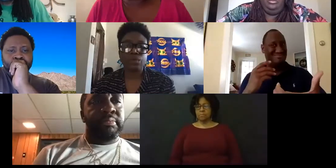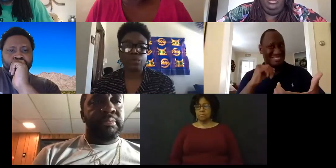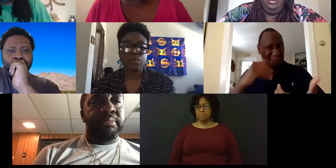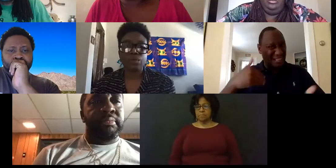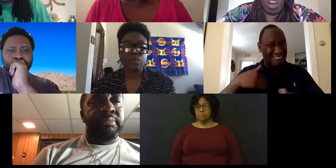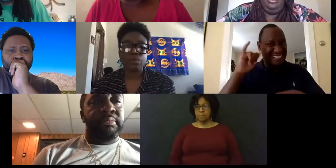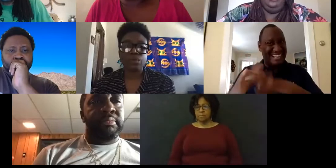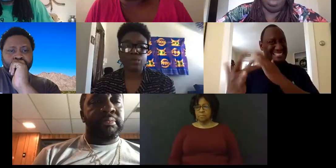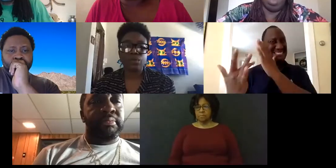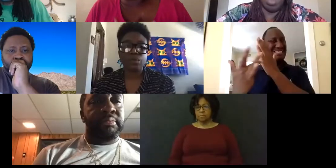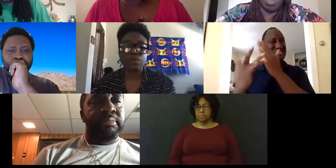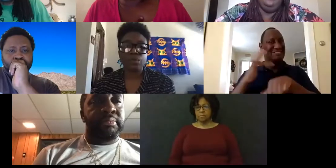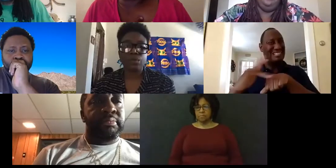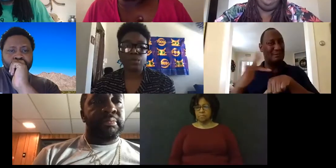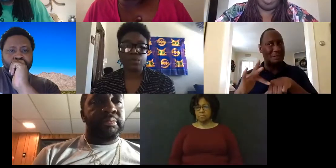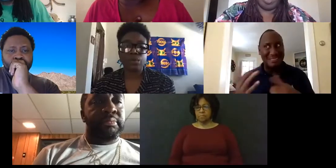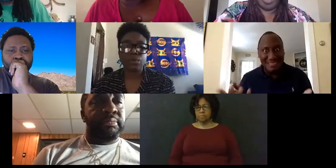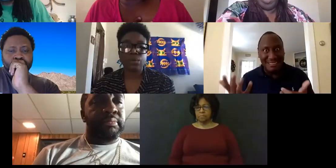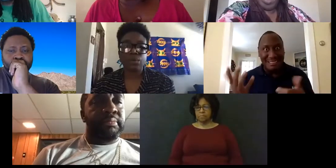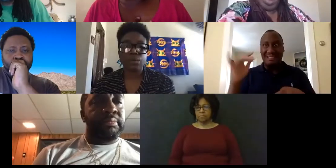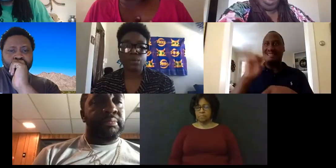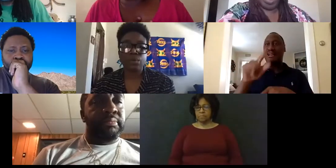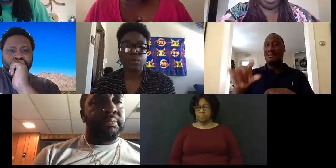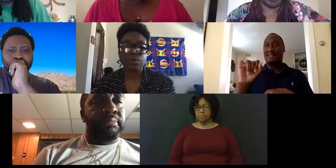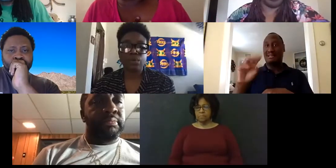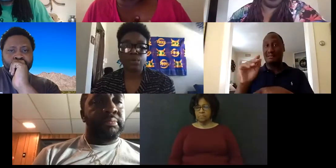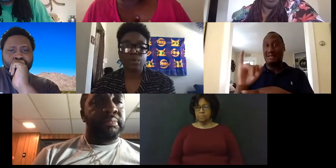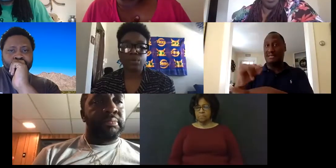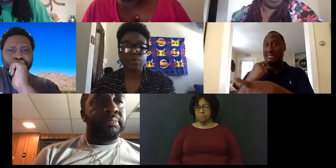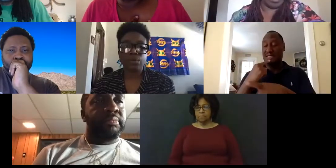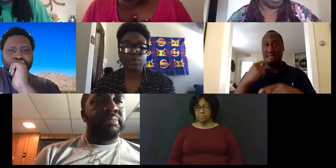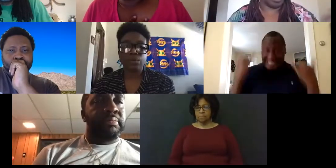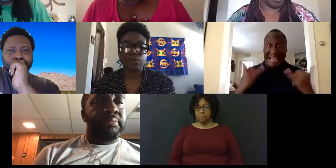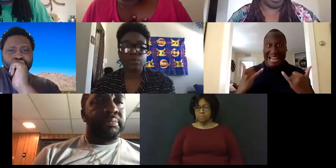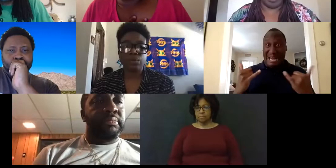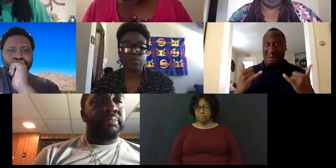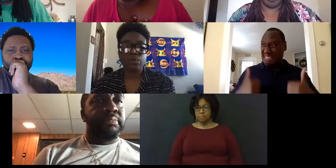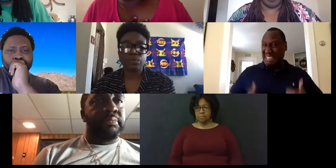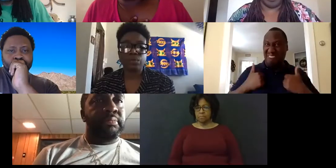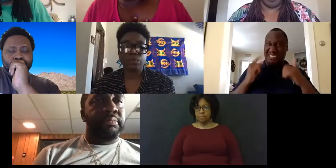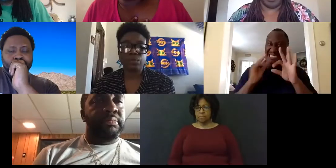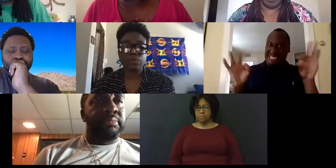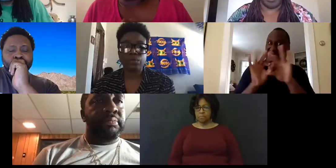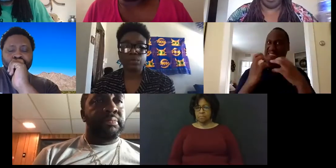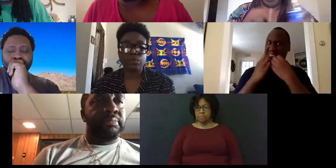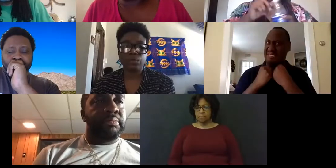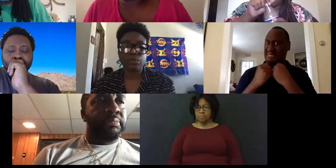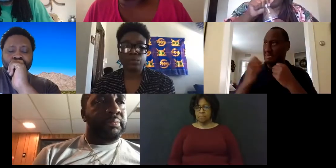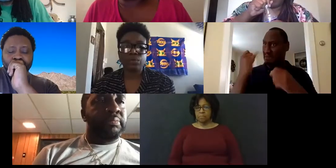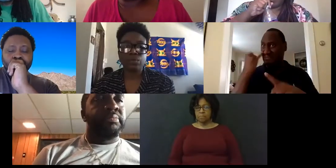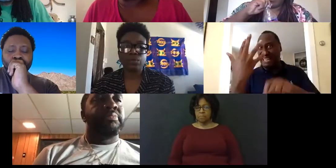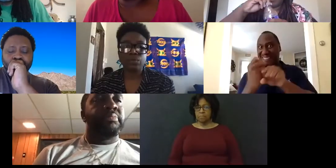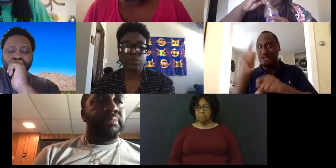interpreters can use it back and forth, but we don't have that technology available to us. And so just like Imani said, now